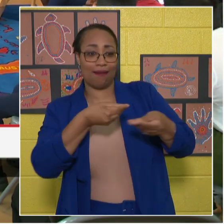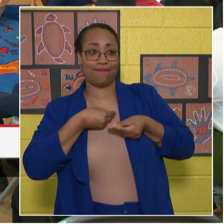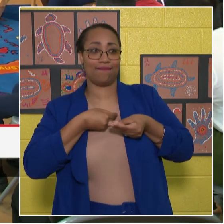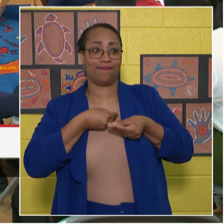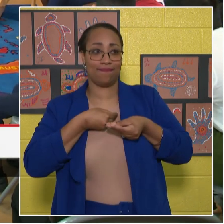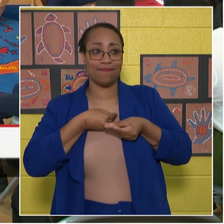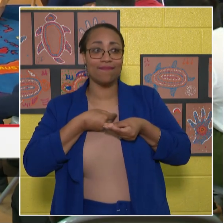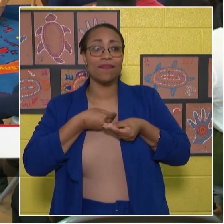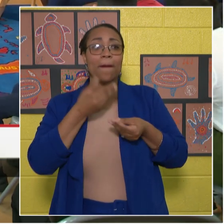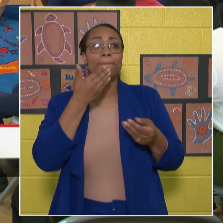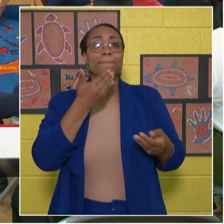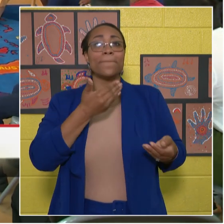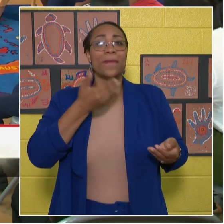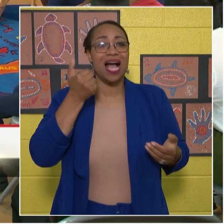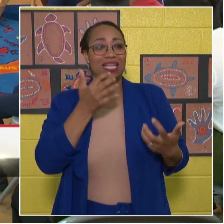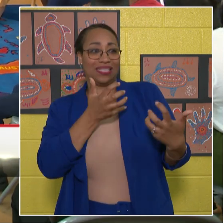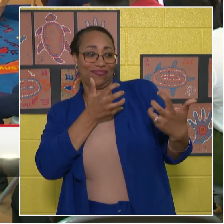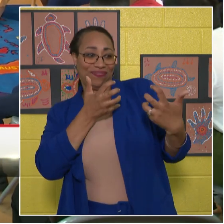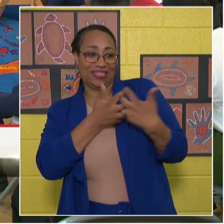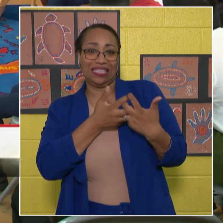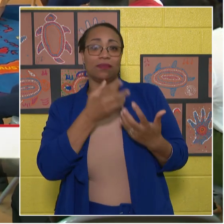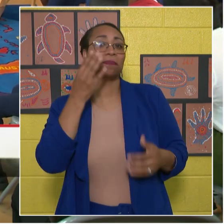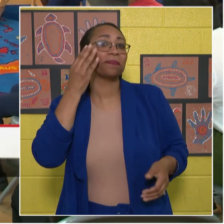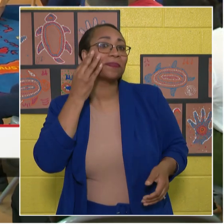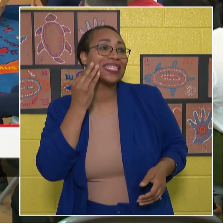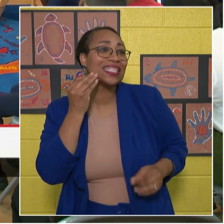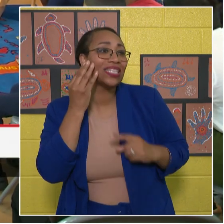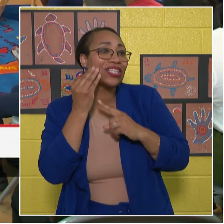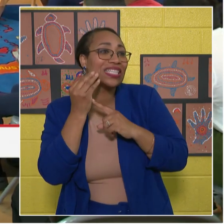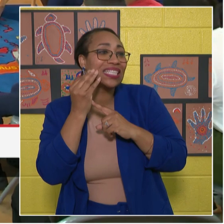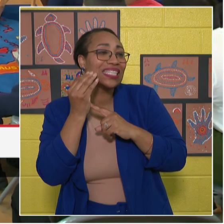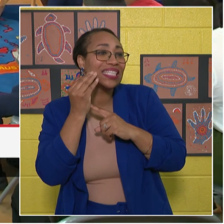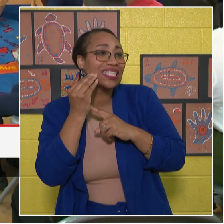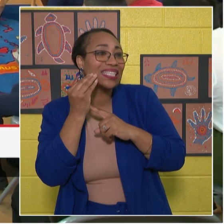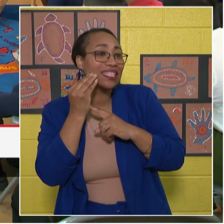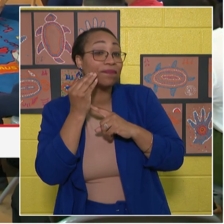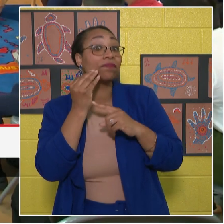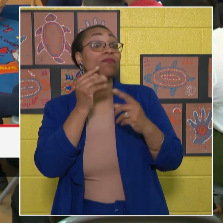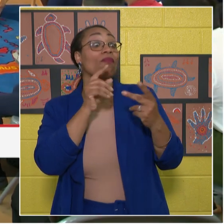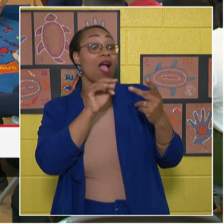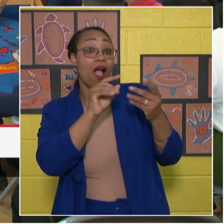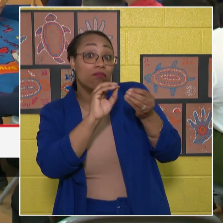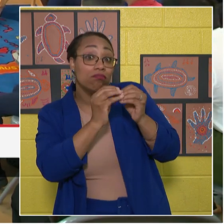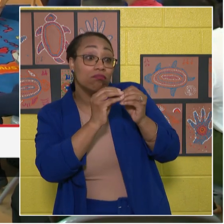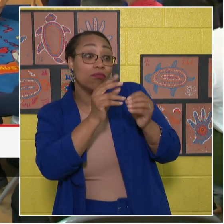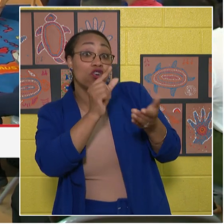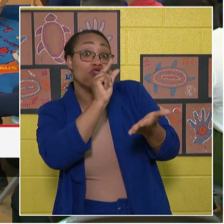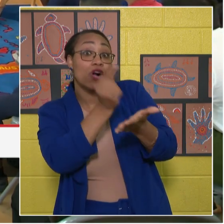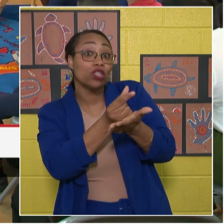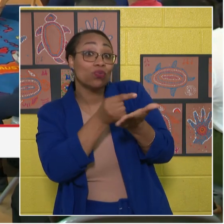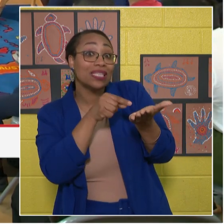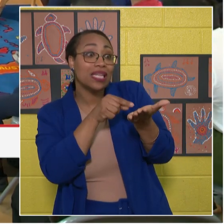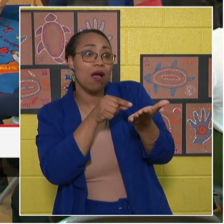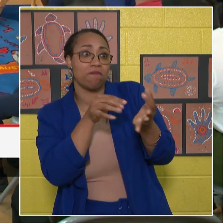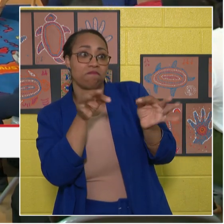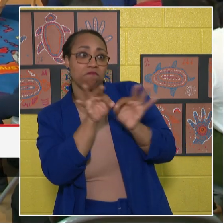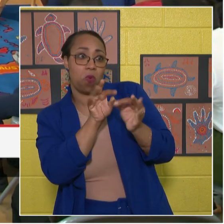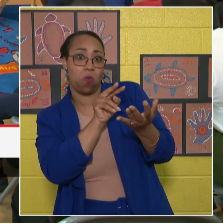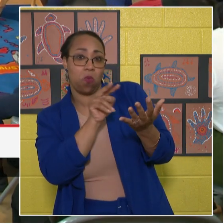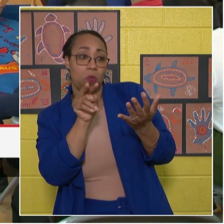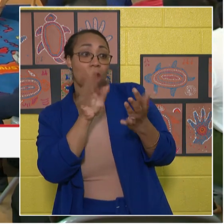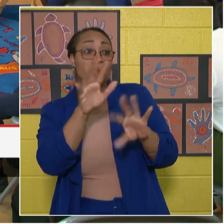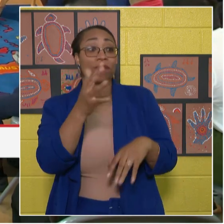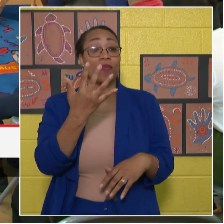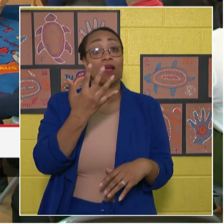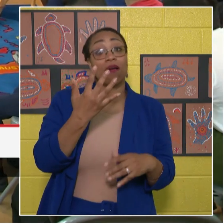preferably in 4 years. But if it takes 5, okay. That is what is hugely important, is that you go someplace that